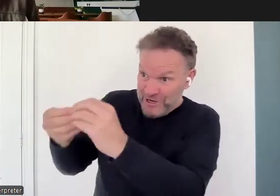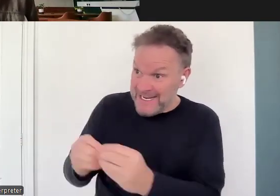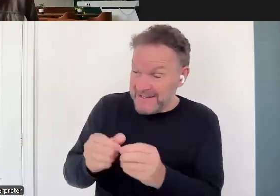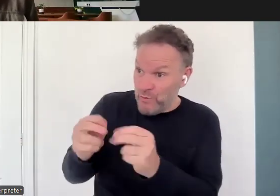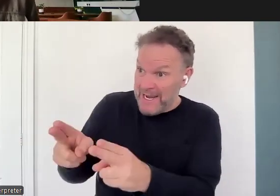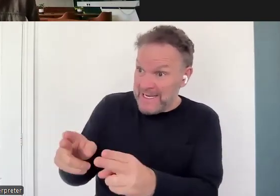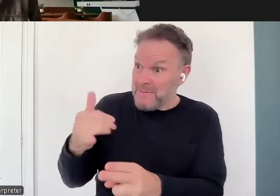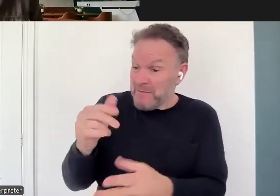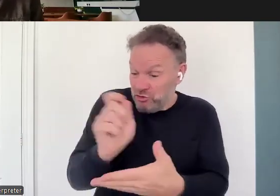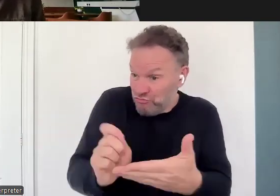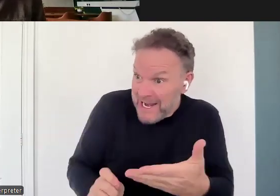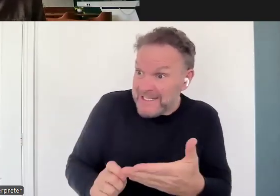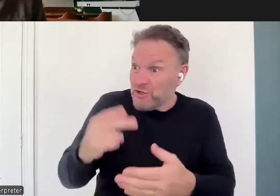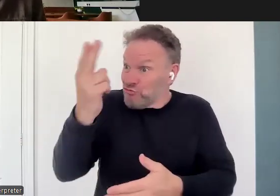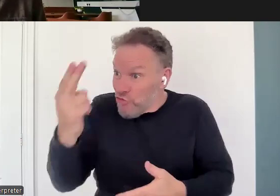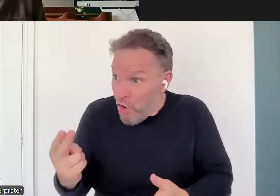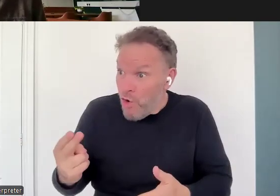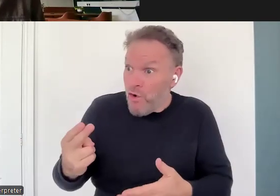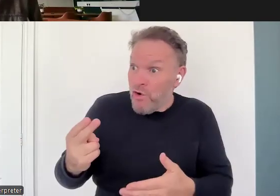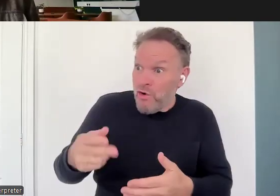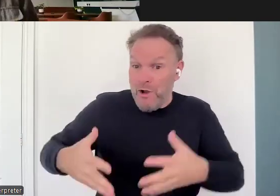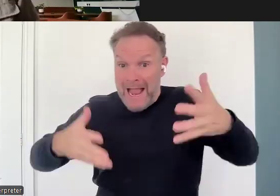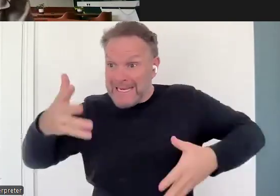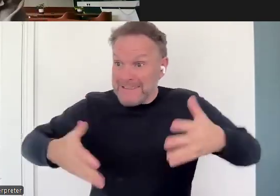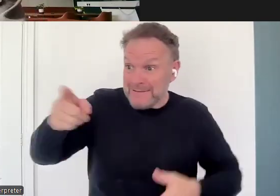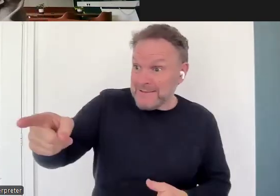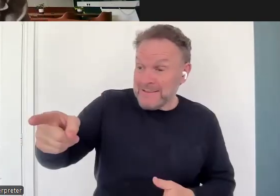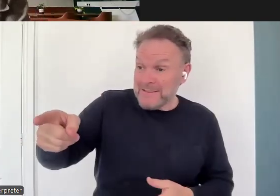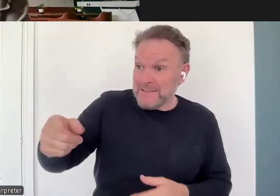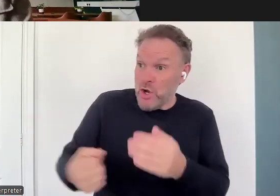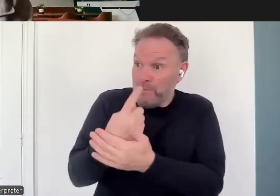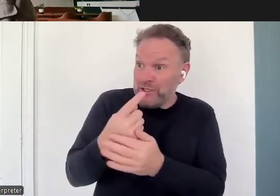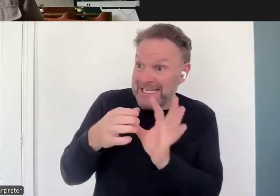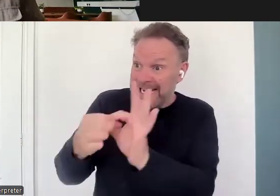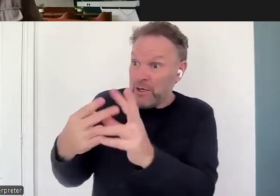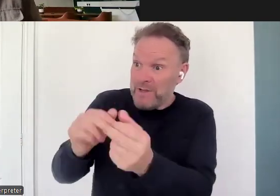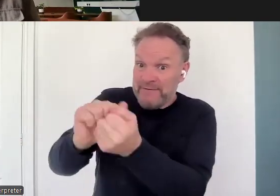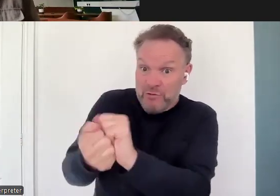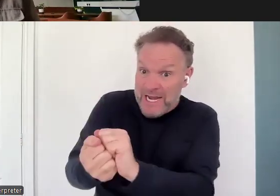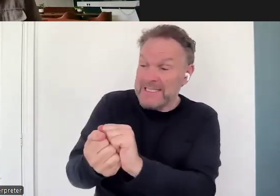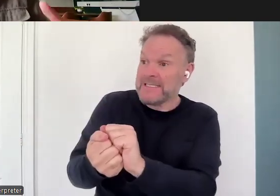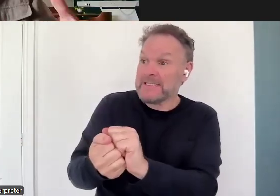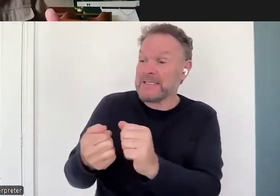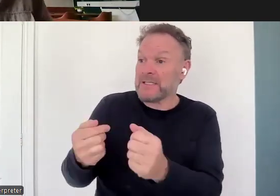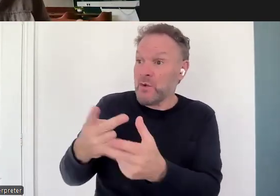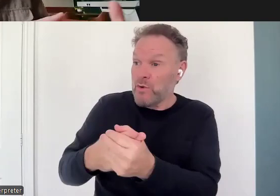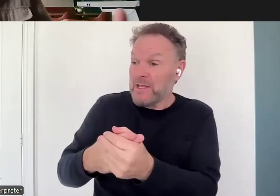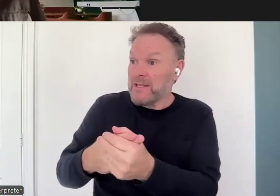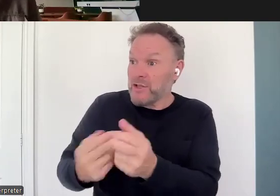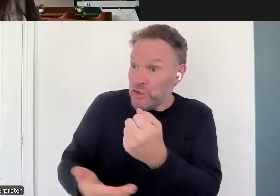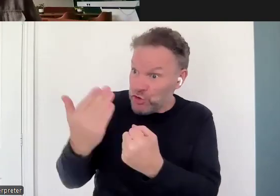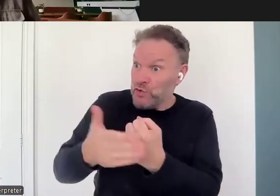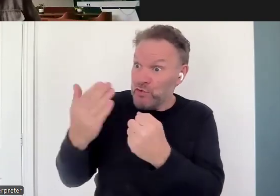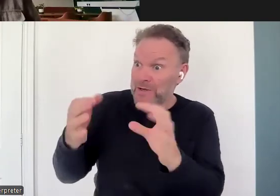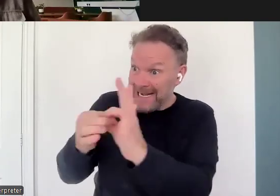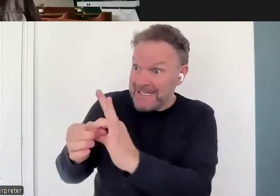draw something, to perform something, the opportunity to connect with your friends, with your peers, to make new connections and